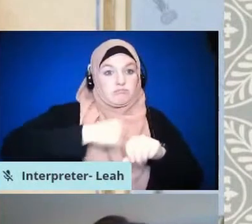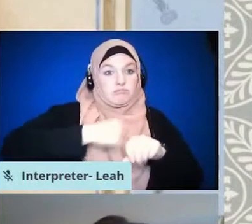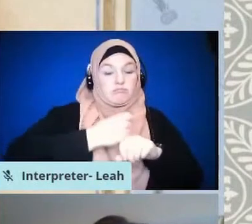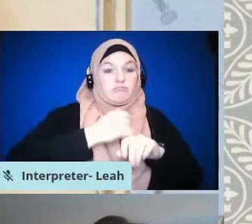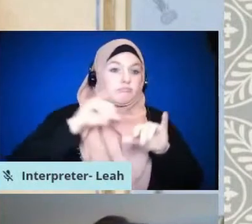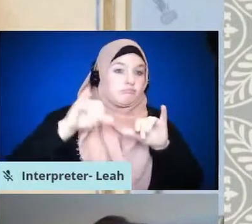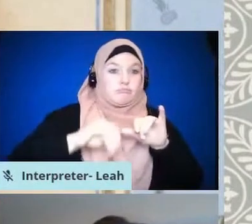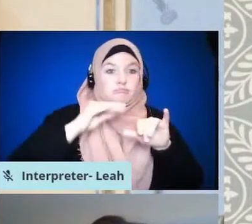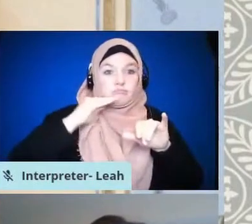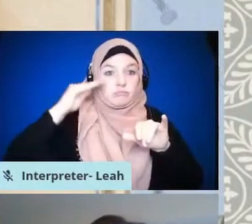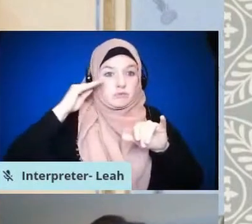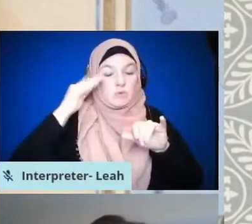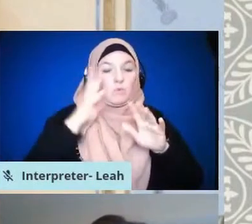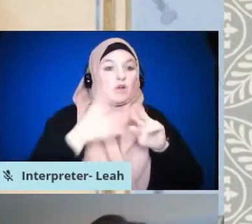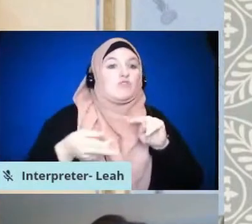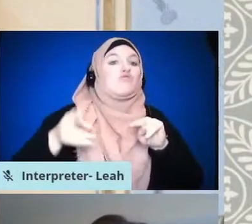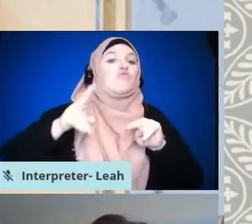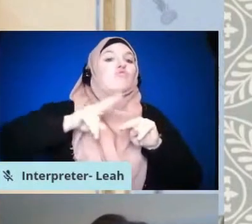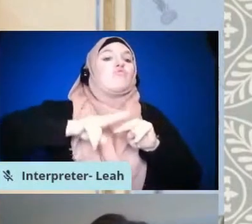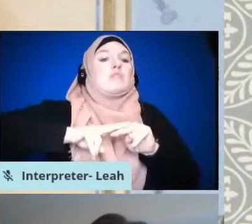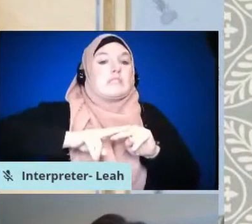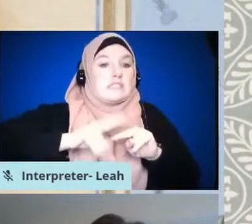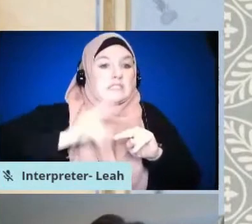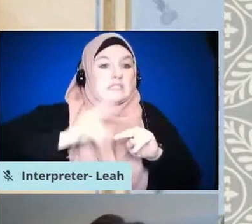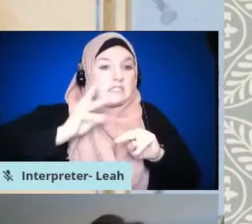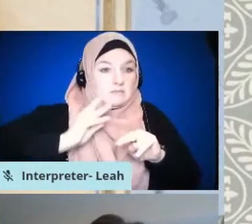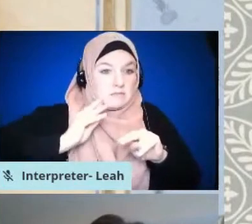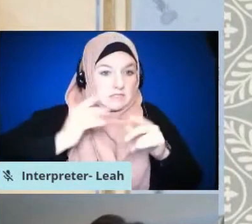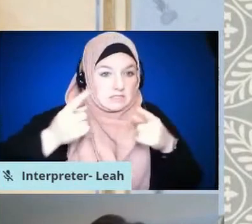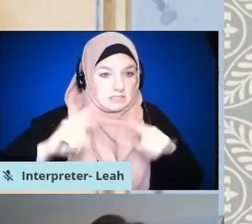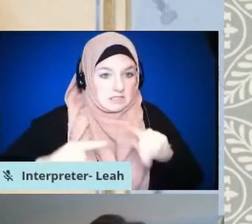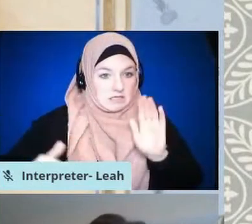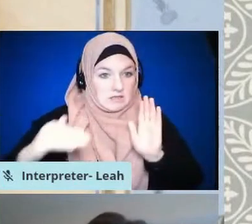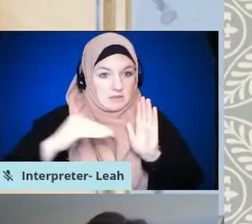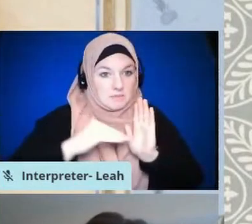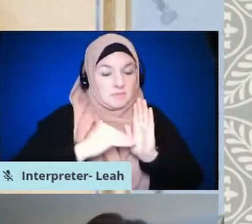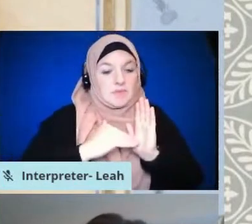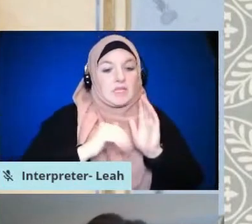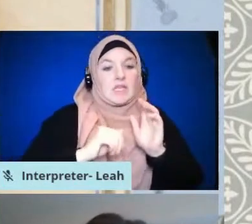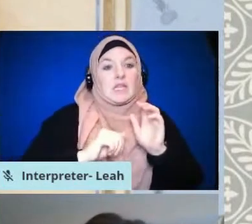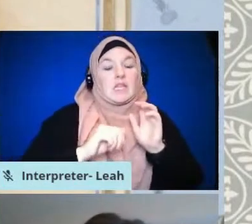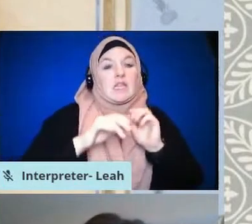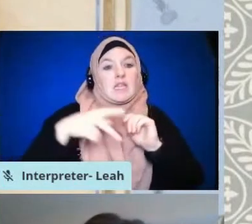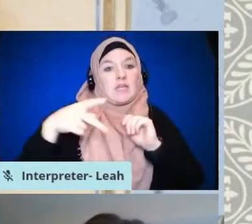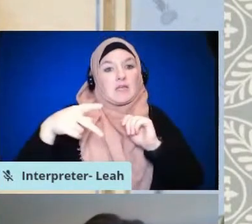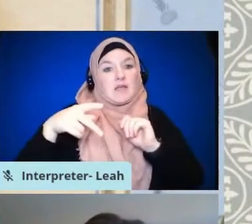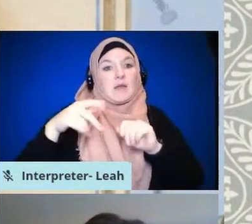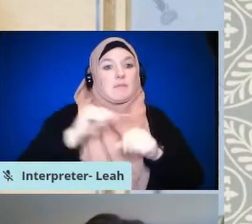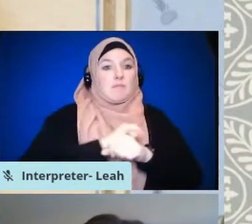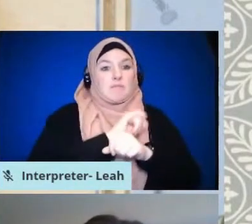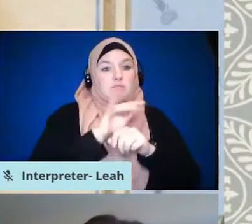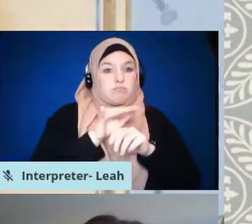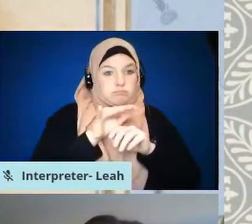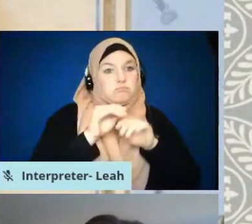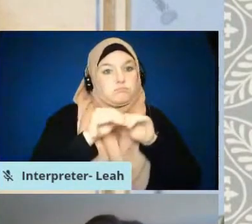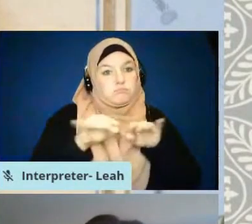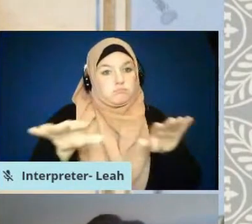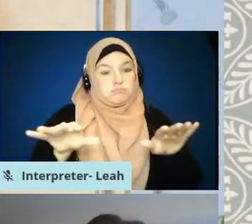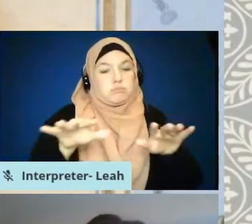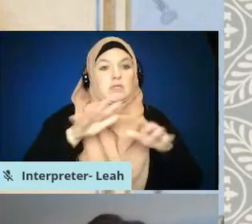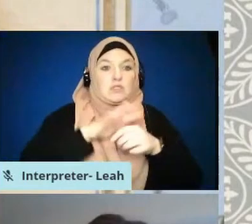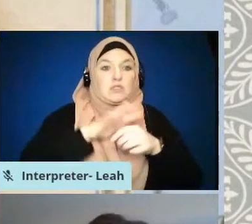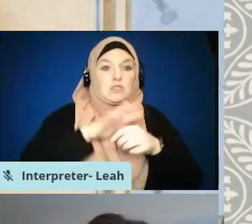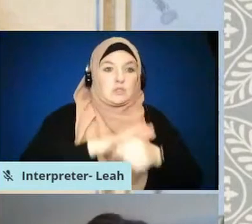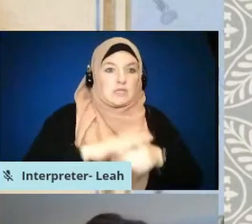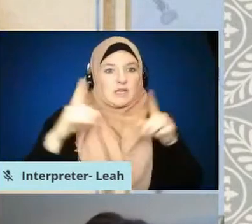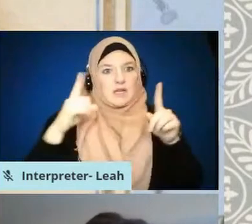the likelihood of those experiences to happen again. The pandemic distress economic implications